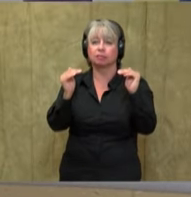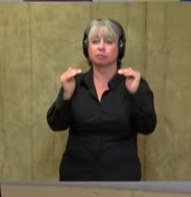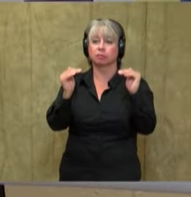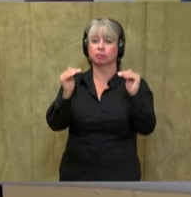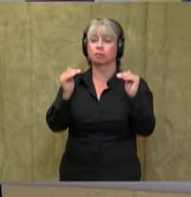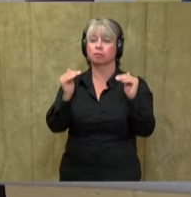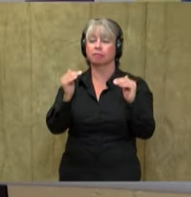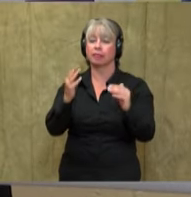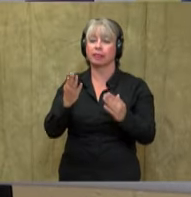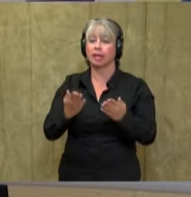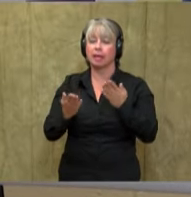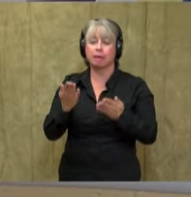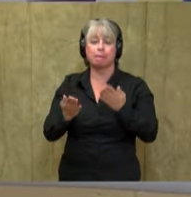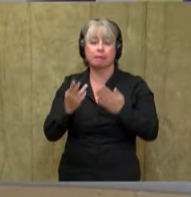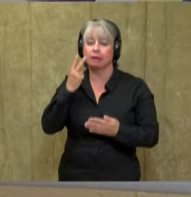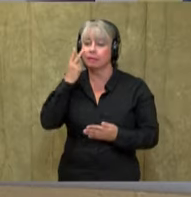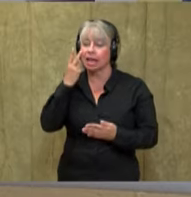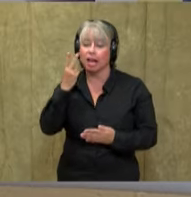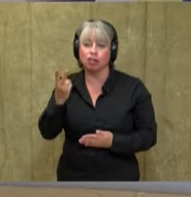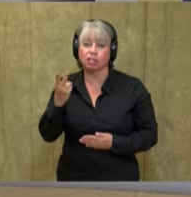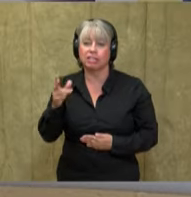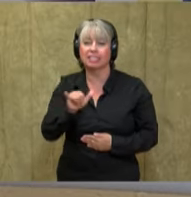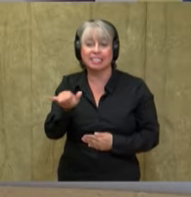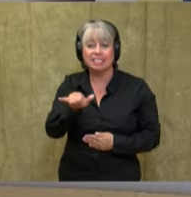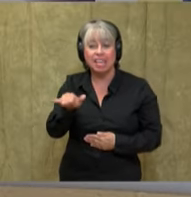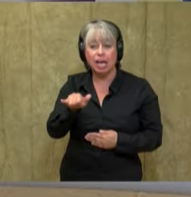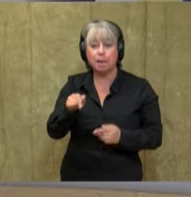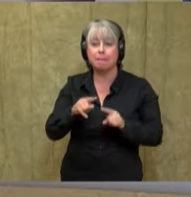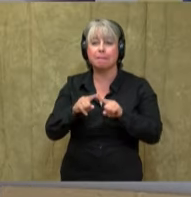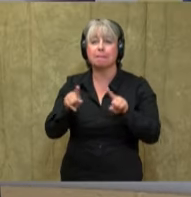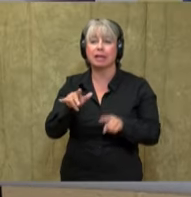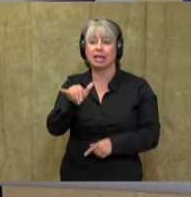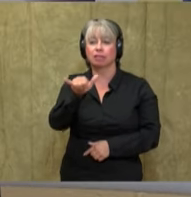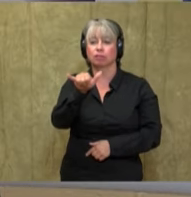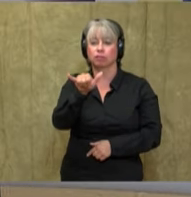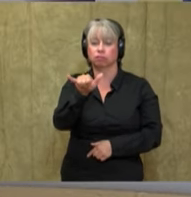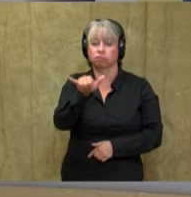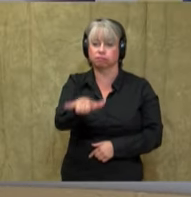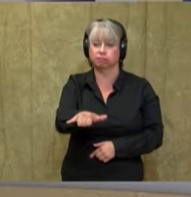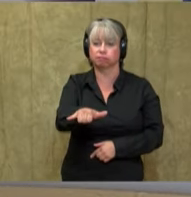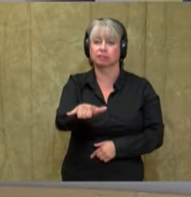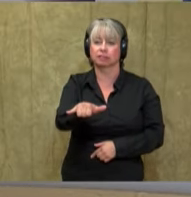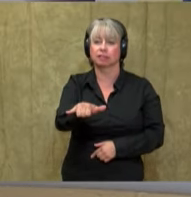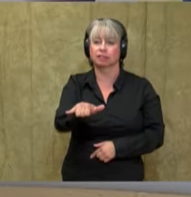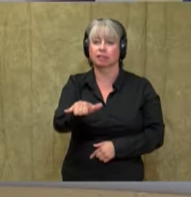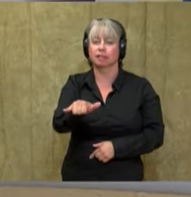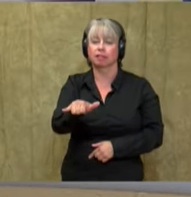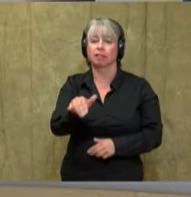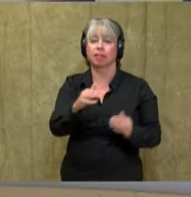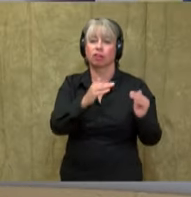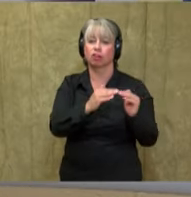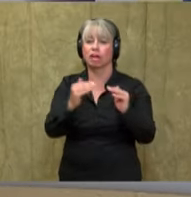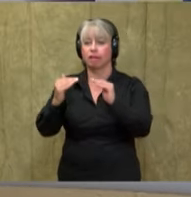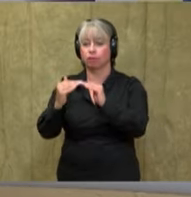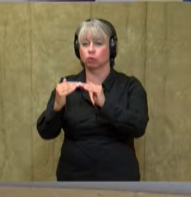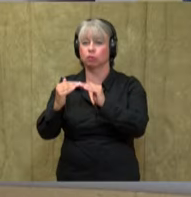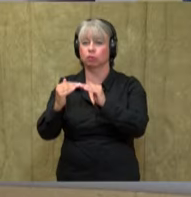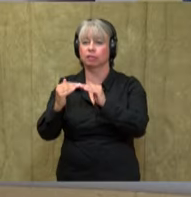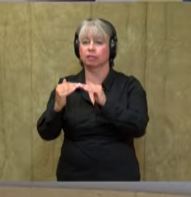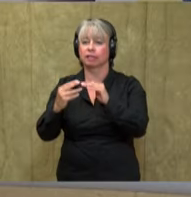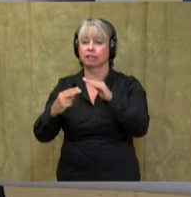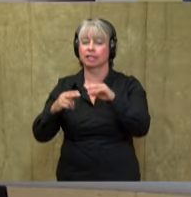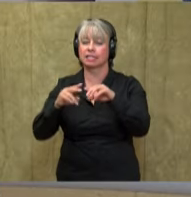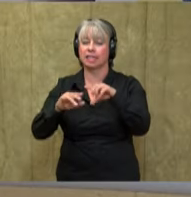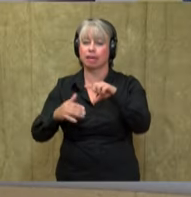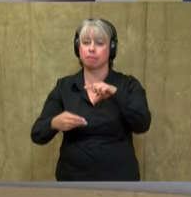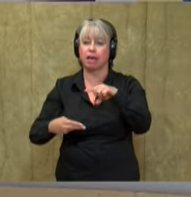it may not look the same at first to your eye, but when you put your ruler on there and they're level, then they are the same height. And again, you could always